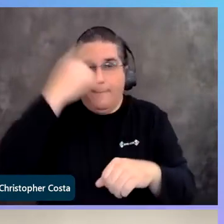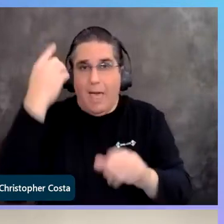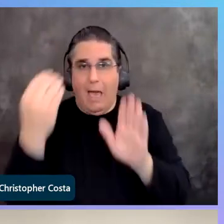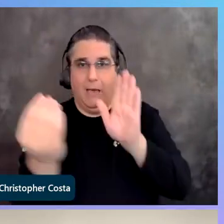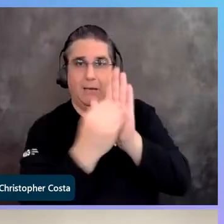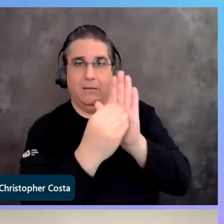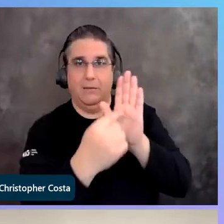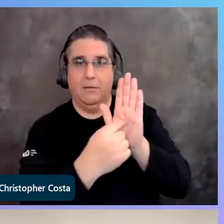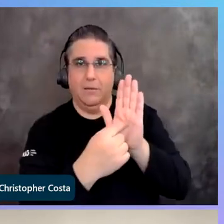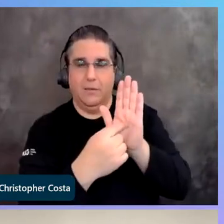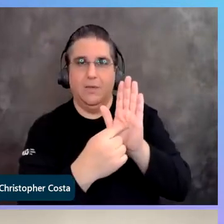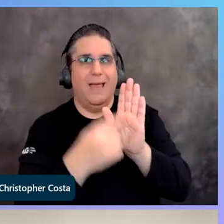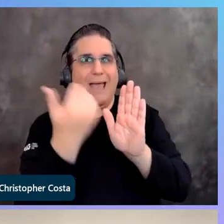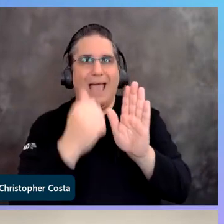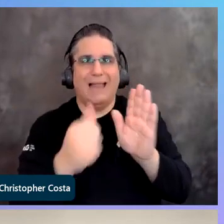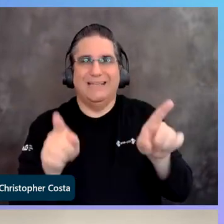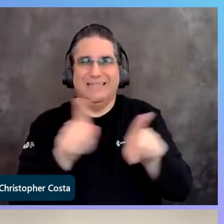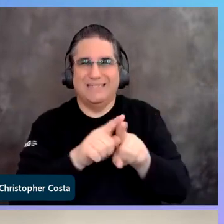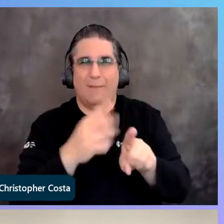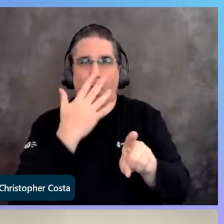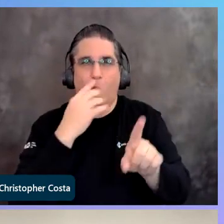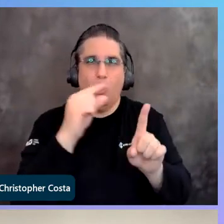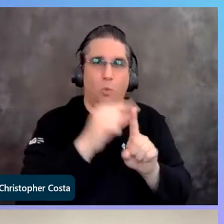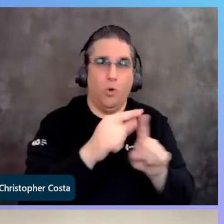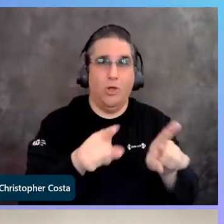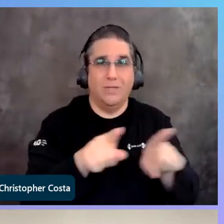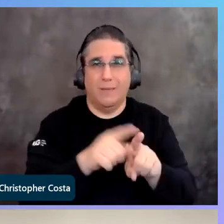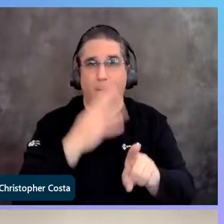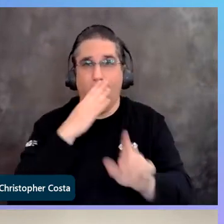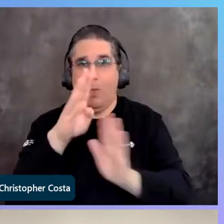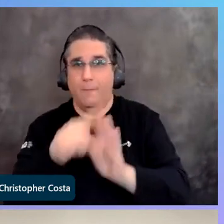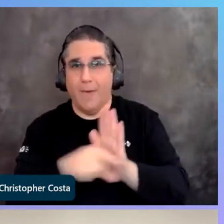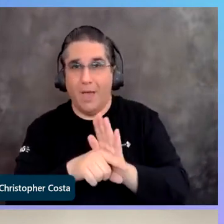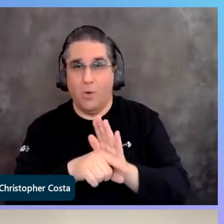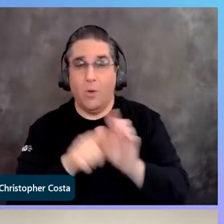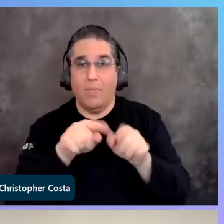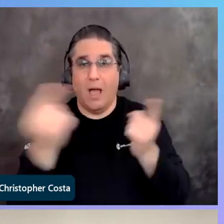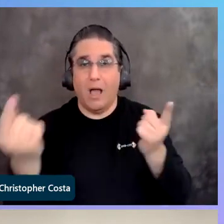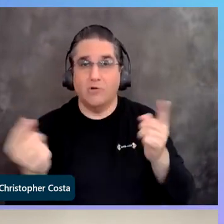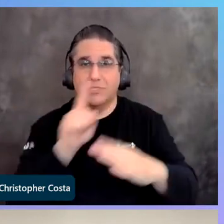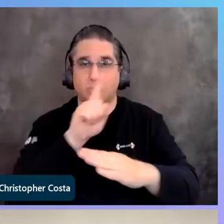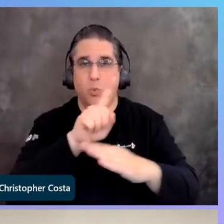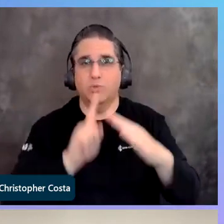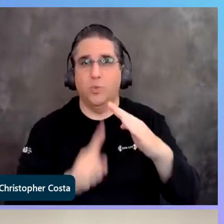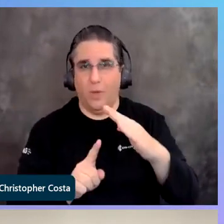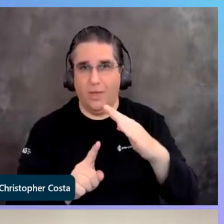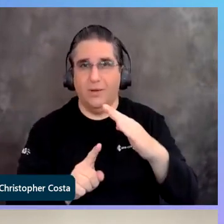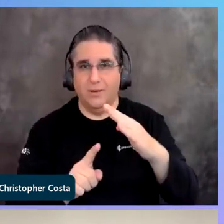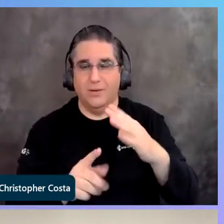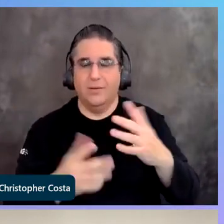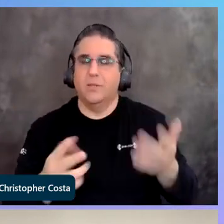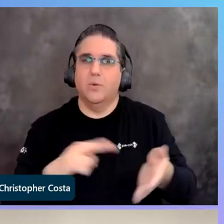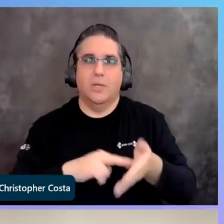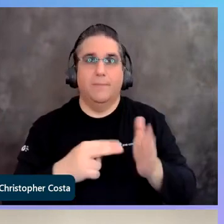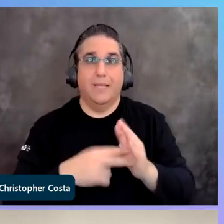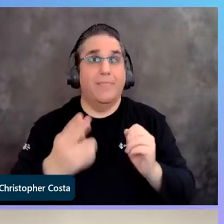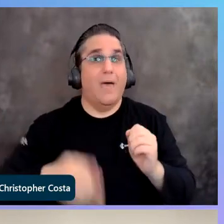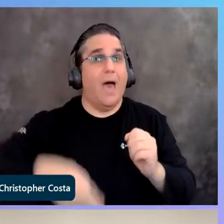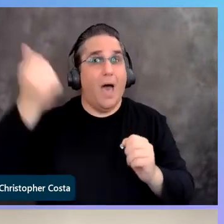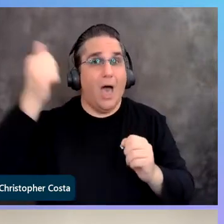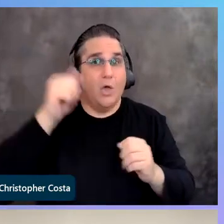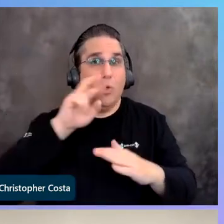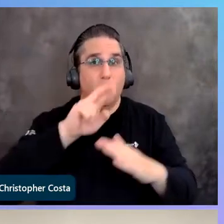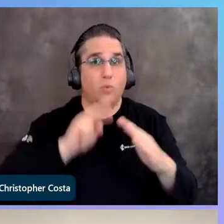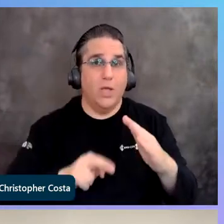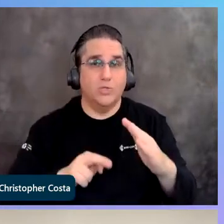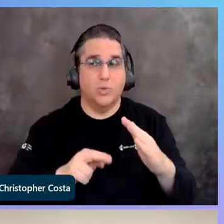any color upon itself has a contrast ratio of 1:1. The higher the ratio, the more different those two colors are. It's